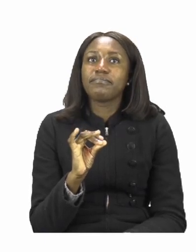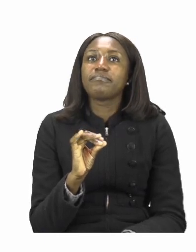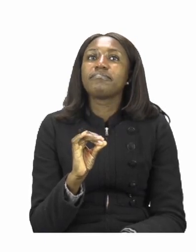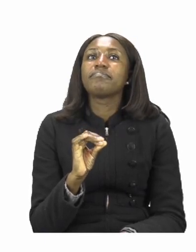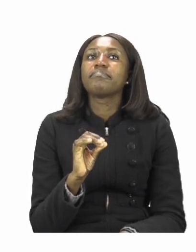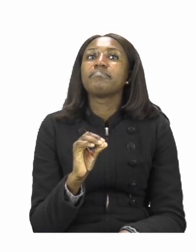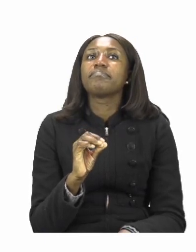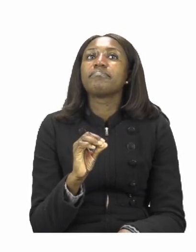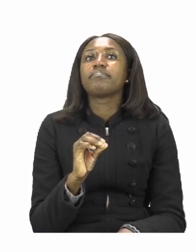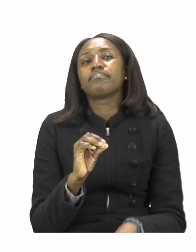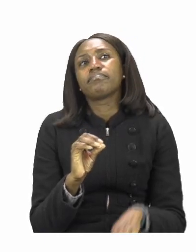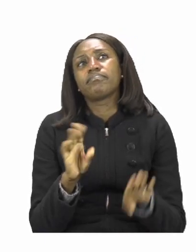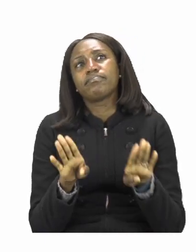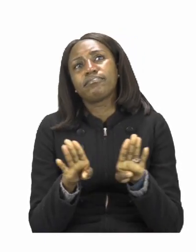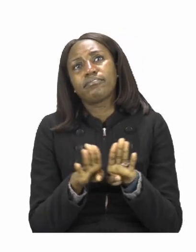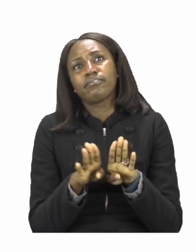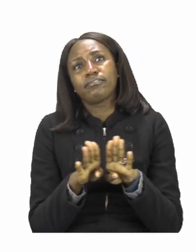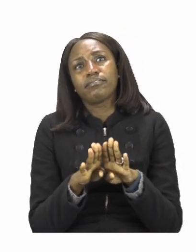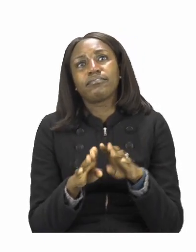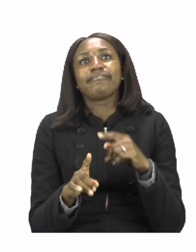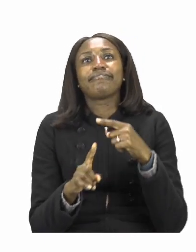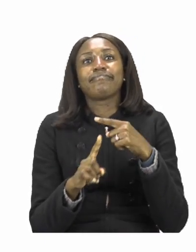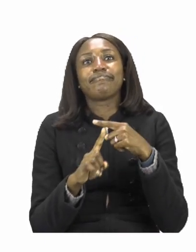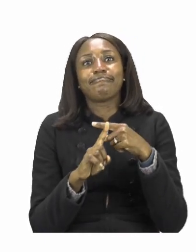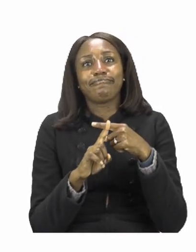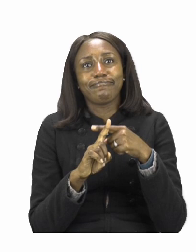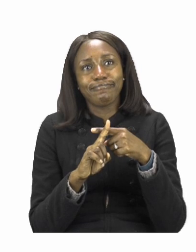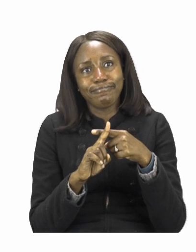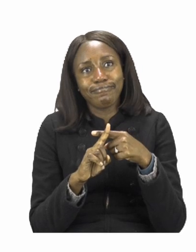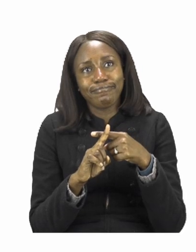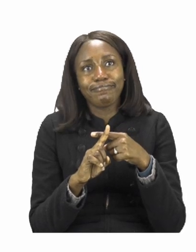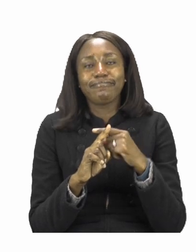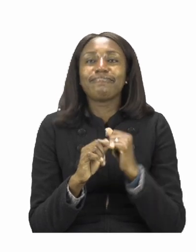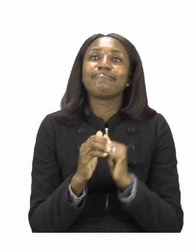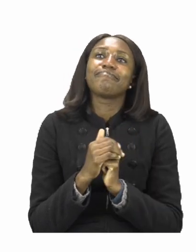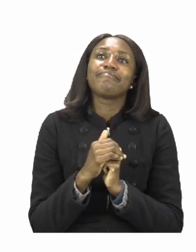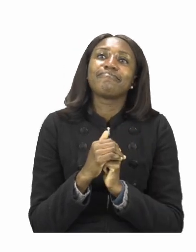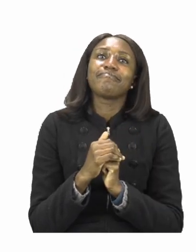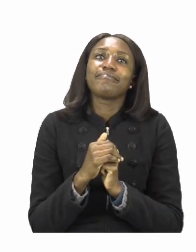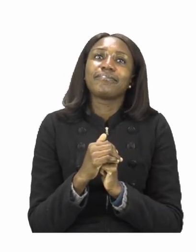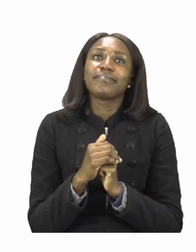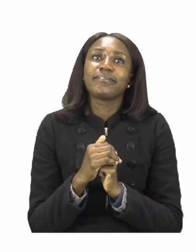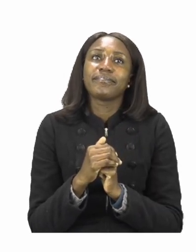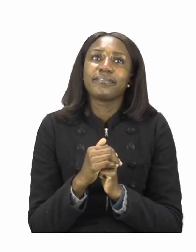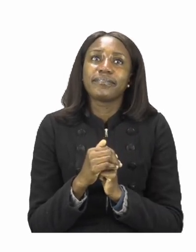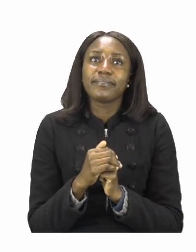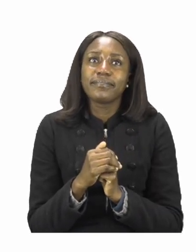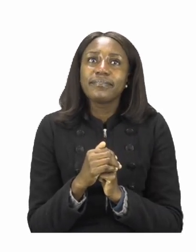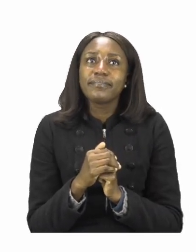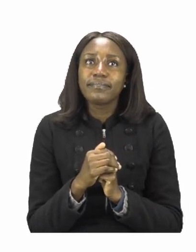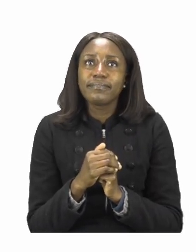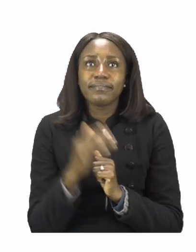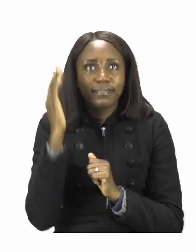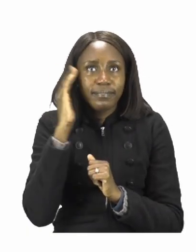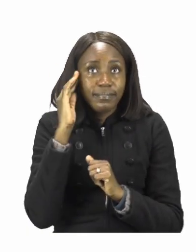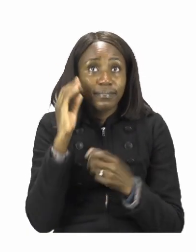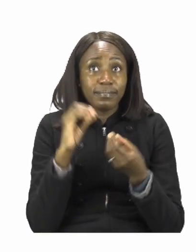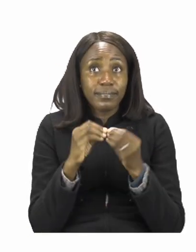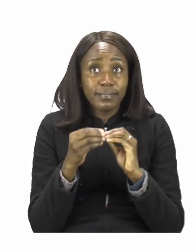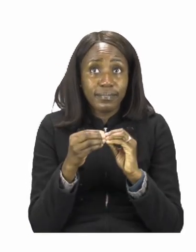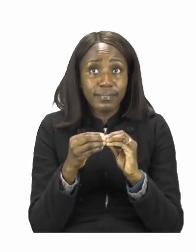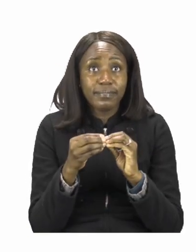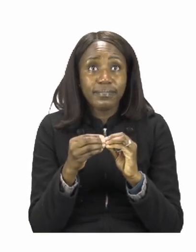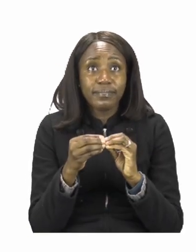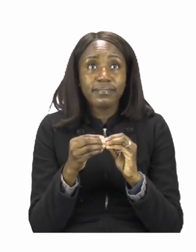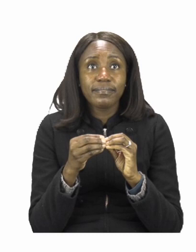doing computation by adding decade numbers. Now, we already know our decade numbers. They're the